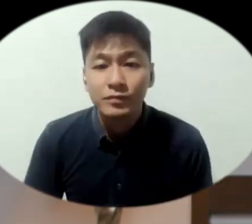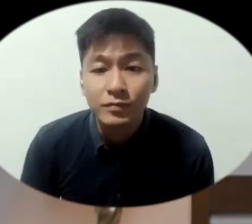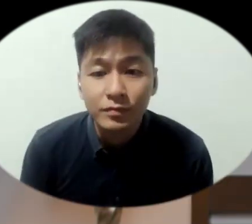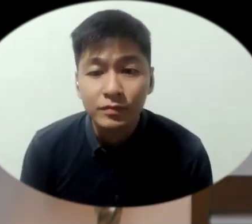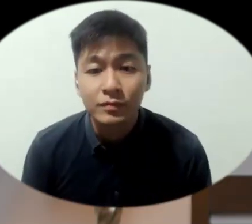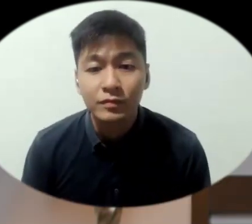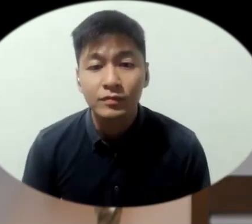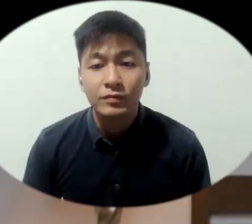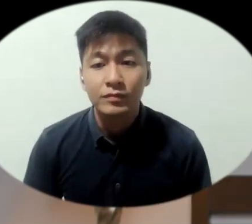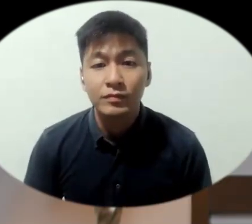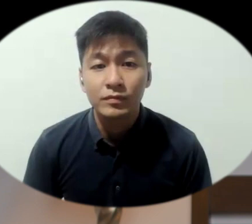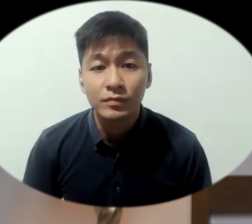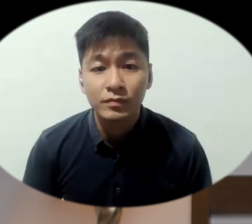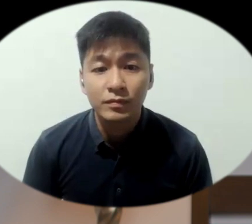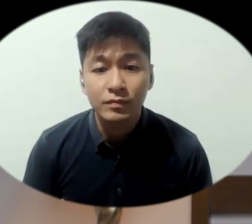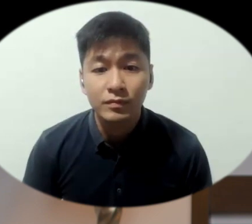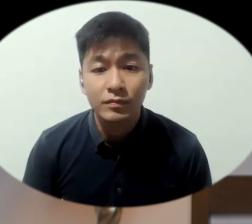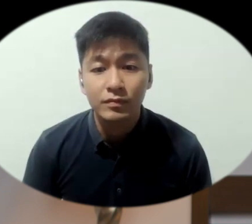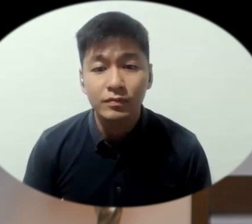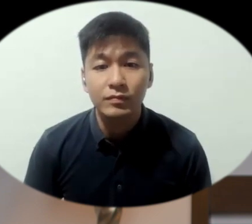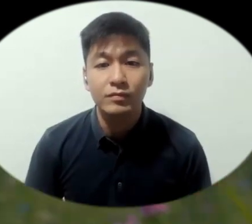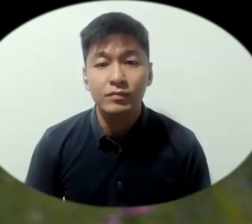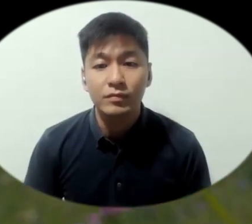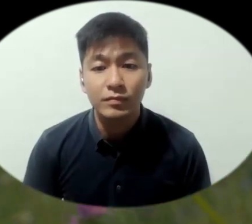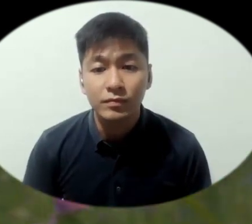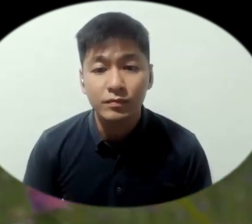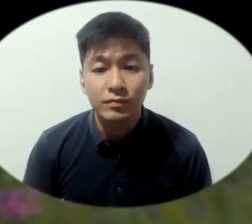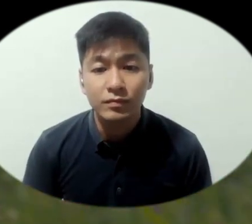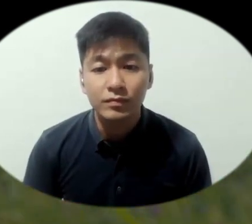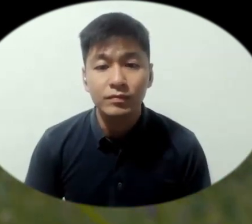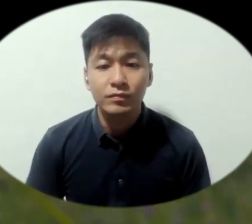It's been unlike anything I have ever experienced, for sure.